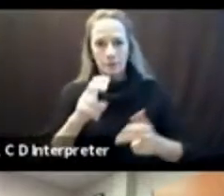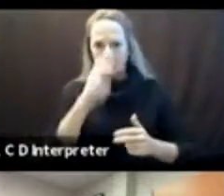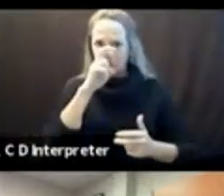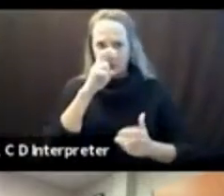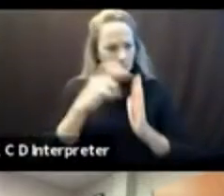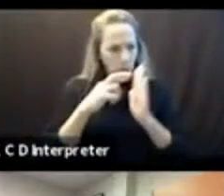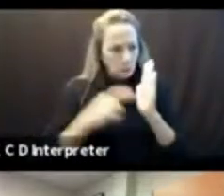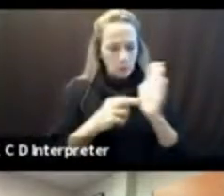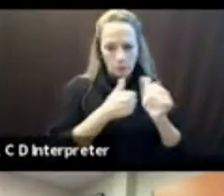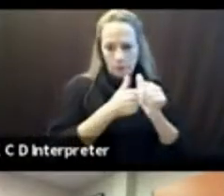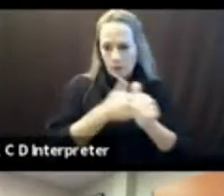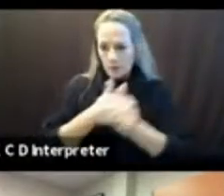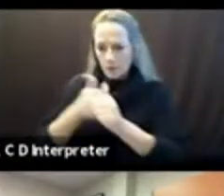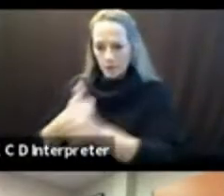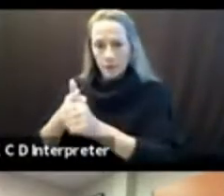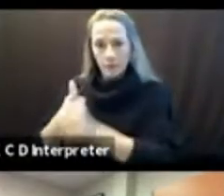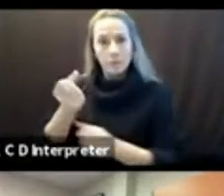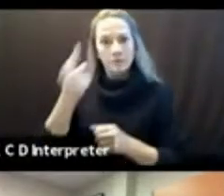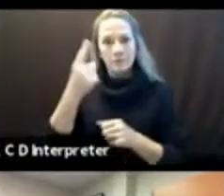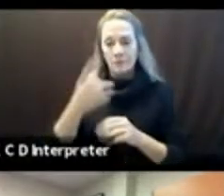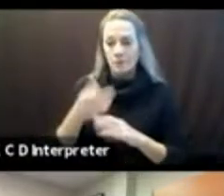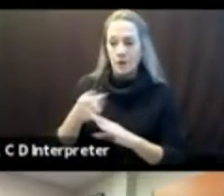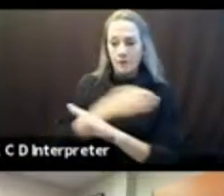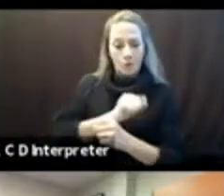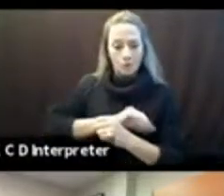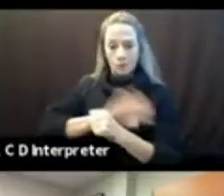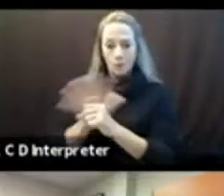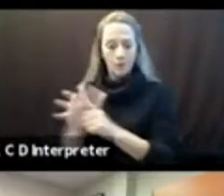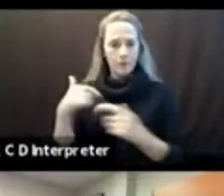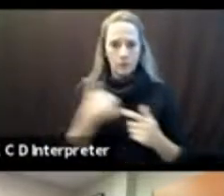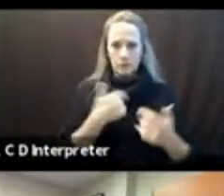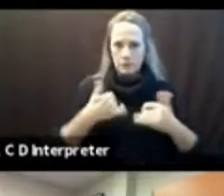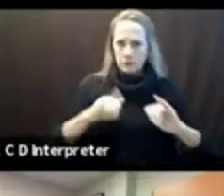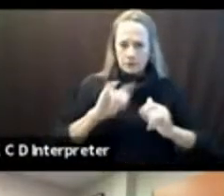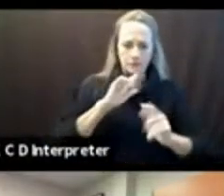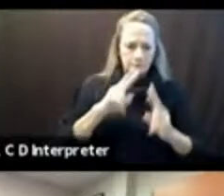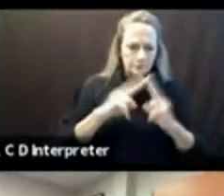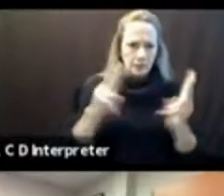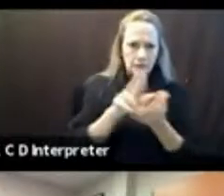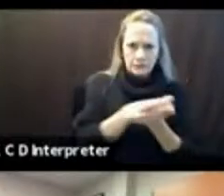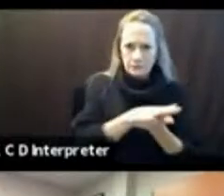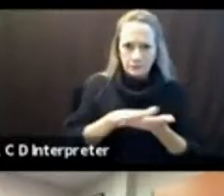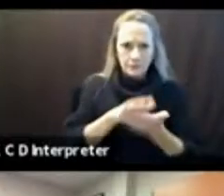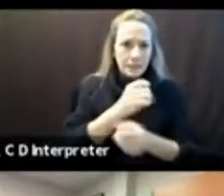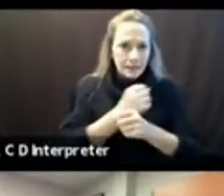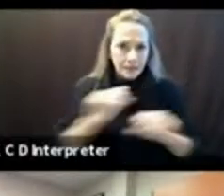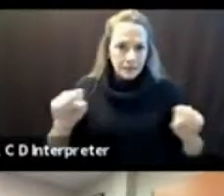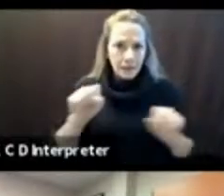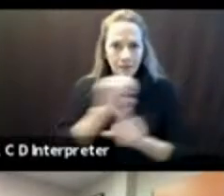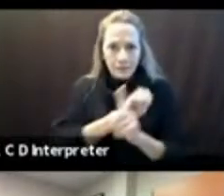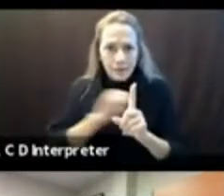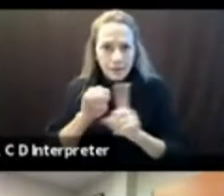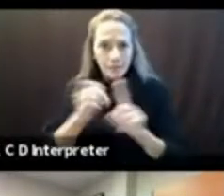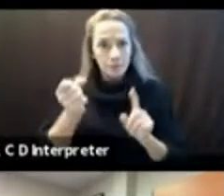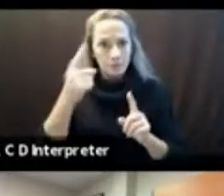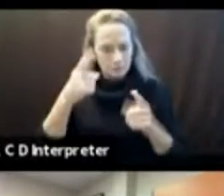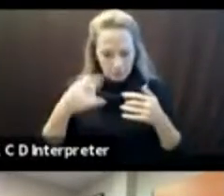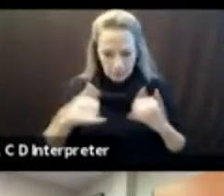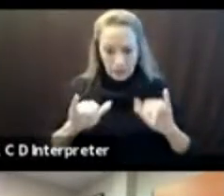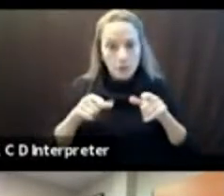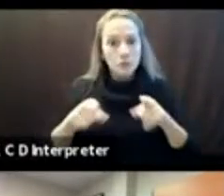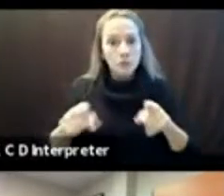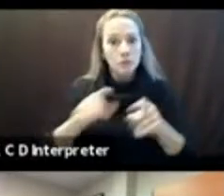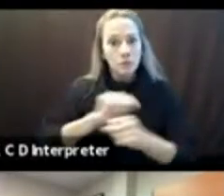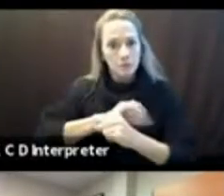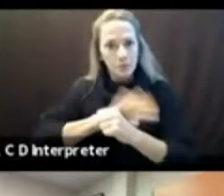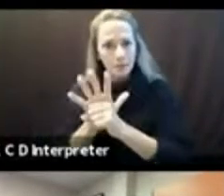patrons well before COVID-19 was ever in our lives. I continue to provide a safe environment for my patrons during this pandemic. I have put safety